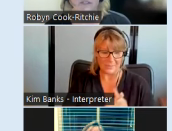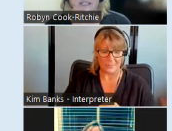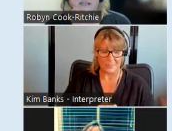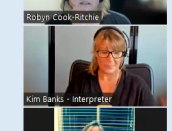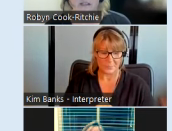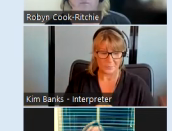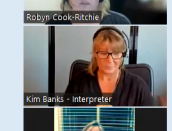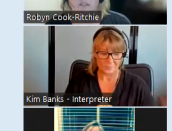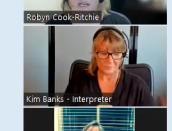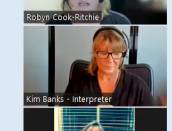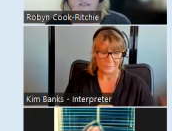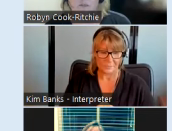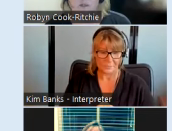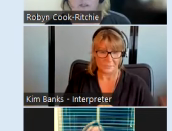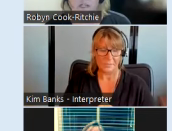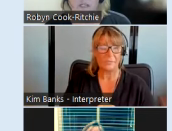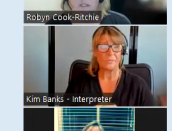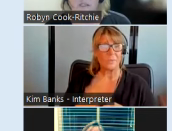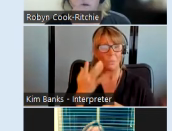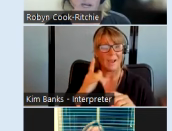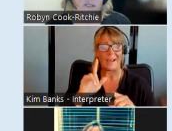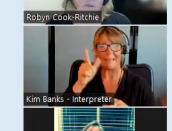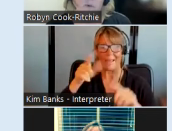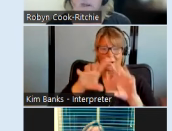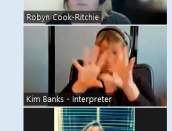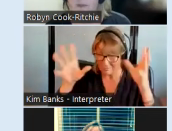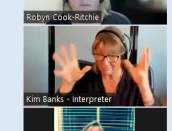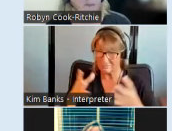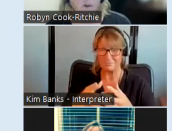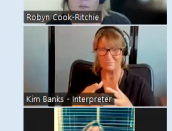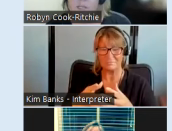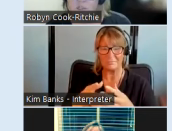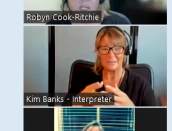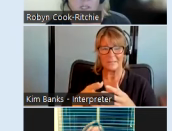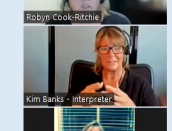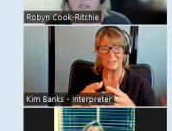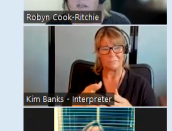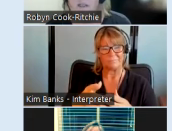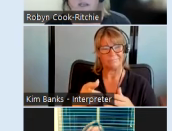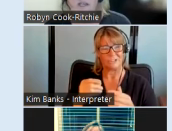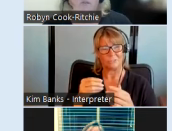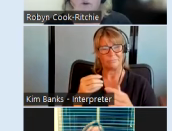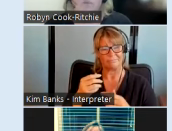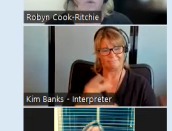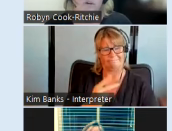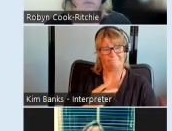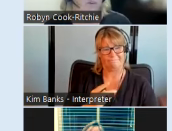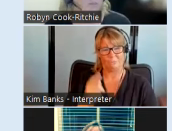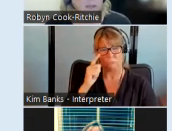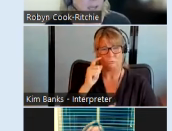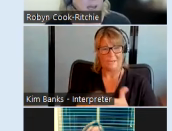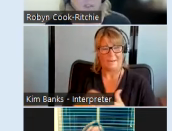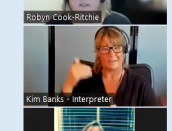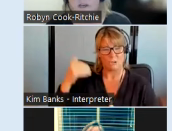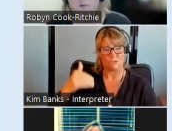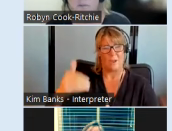of data that can be looked at historically. So at some point, maybe there'll be a change and informal word of mouth